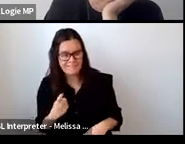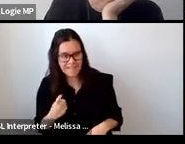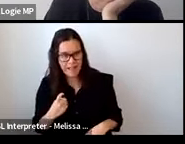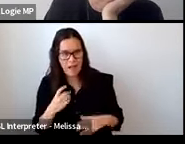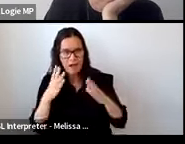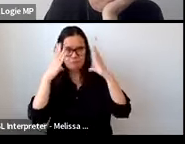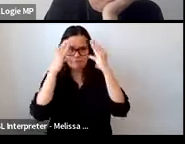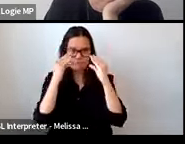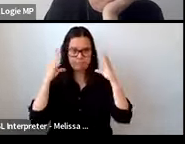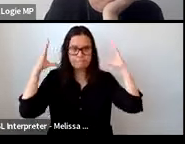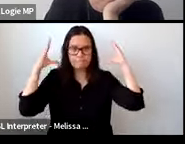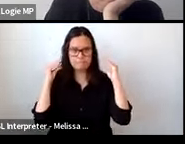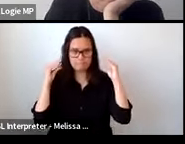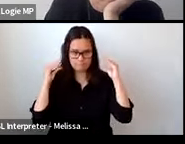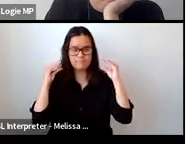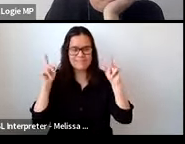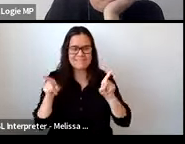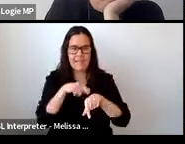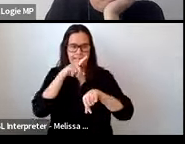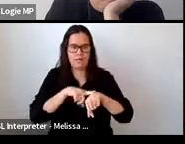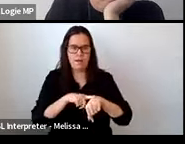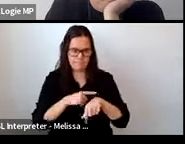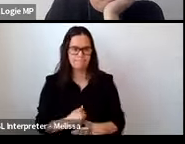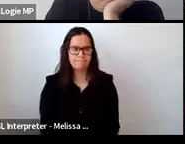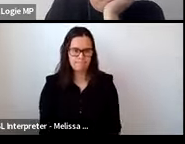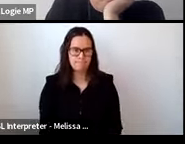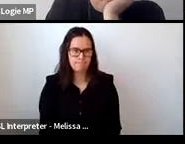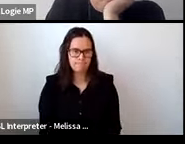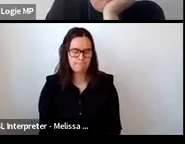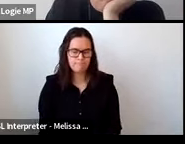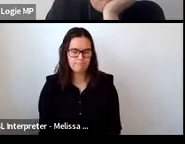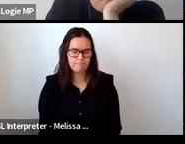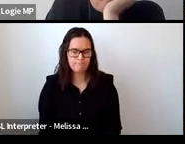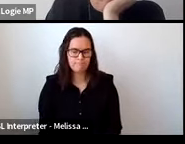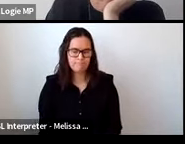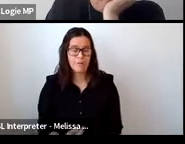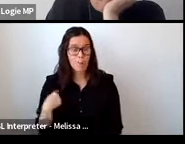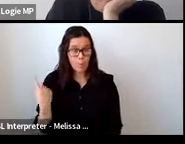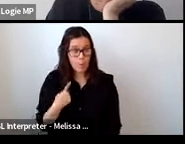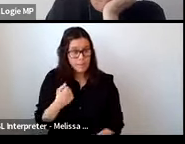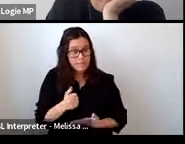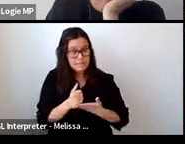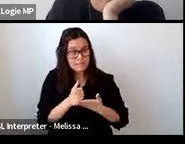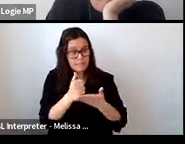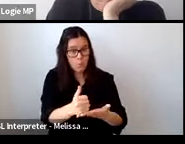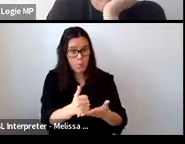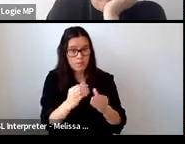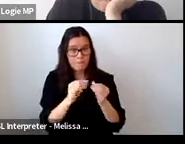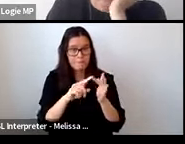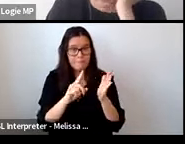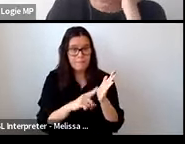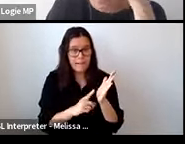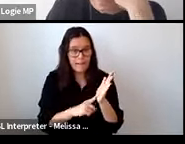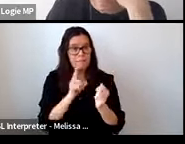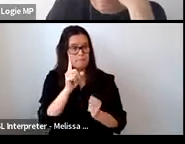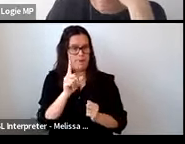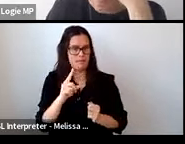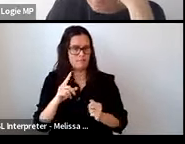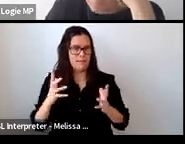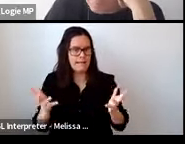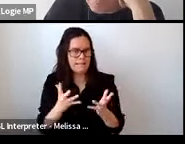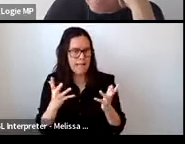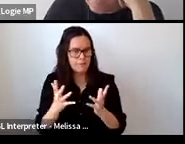vision combined. We welcome the introduction of the bill. We urge all parliamentarians